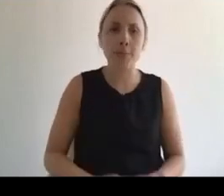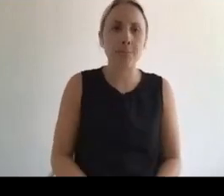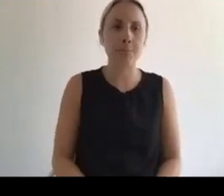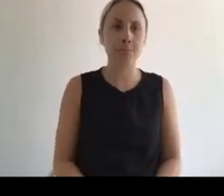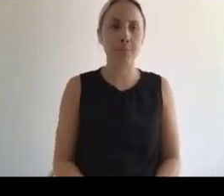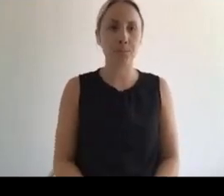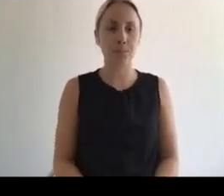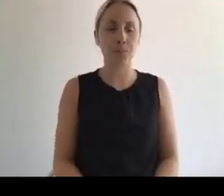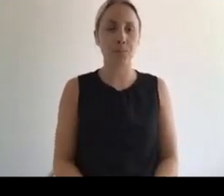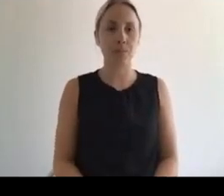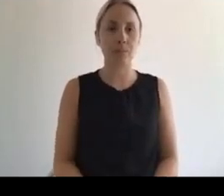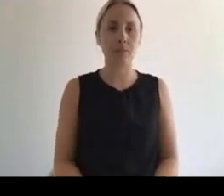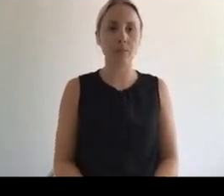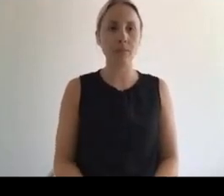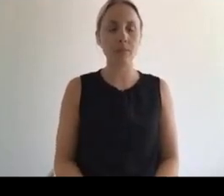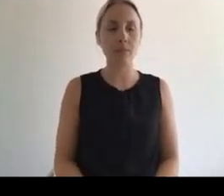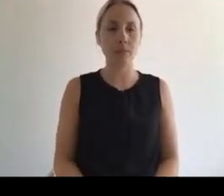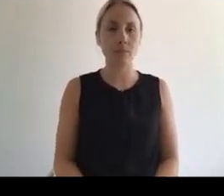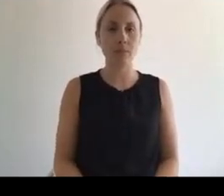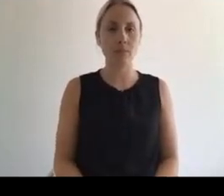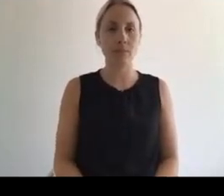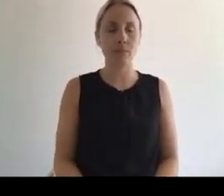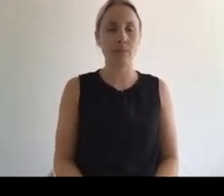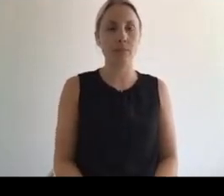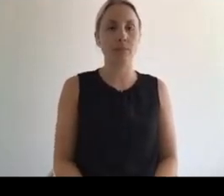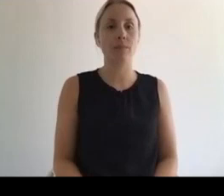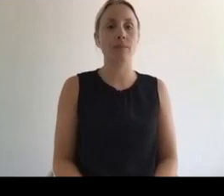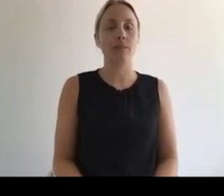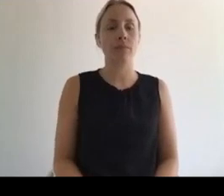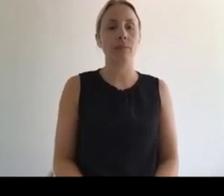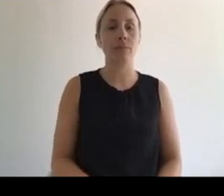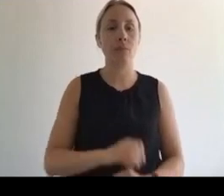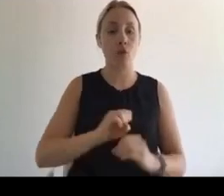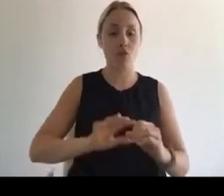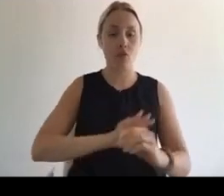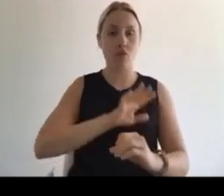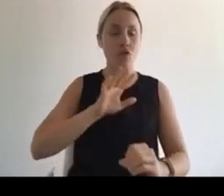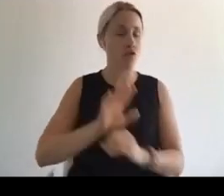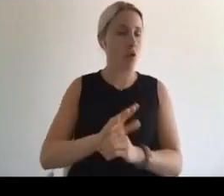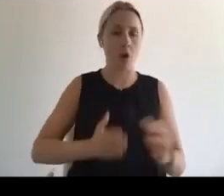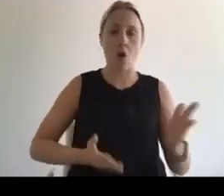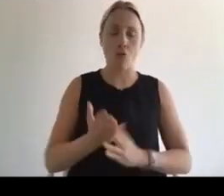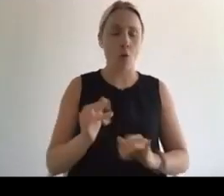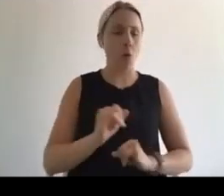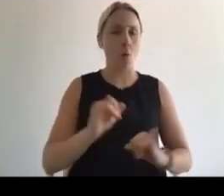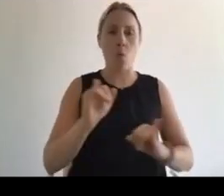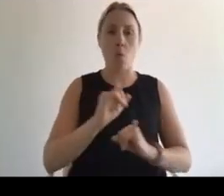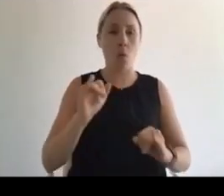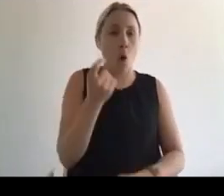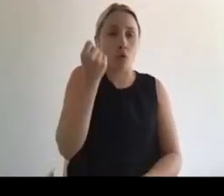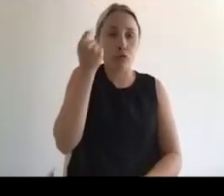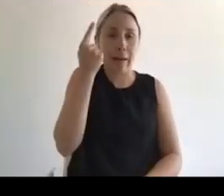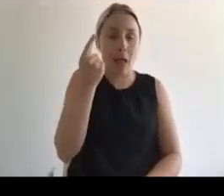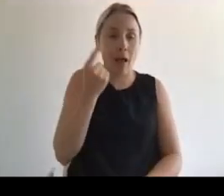the crisis has really highlighted the range of tasks that nurses and nursing staff do